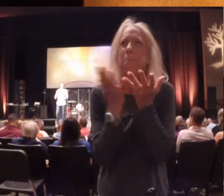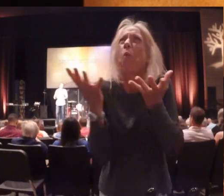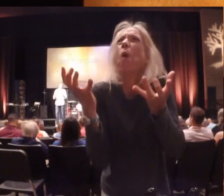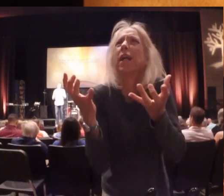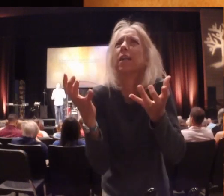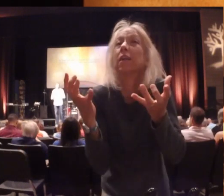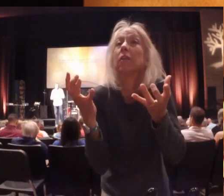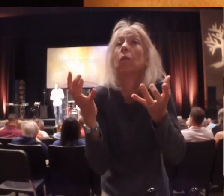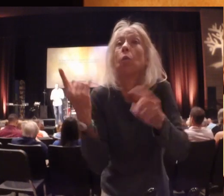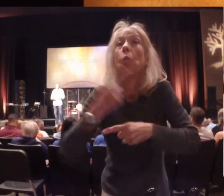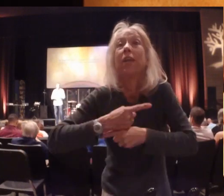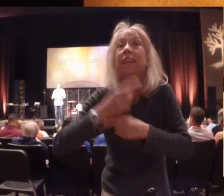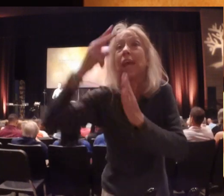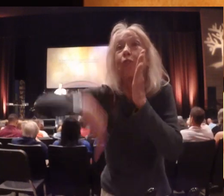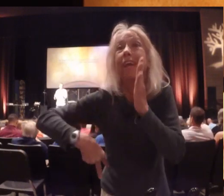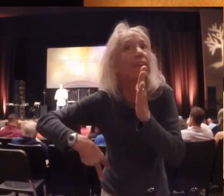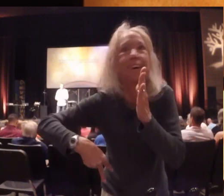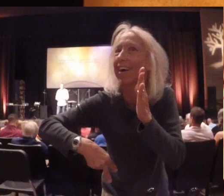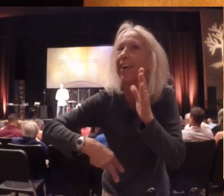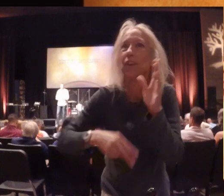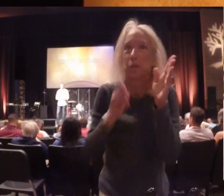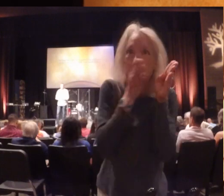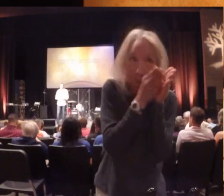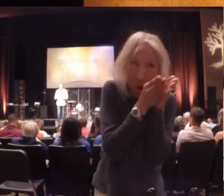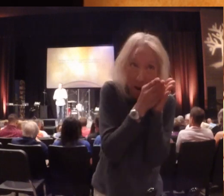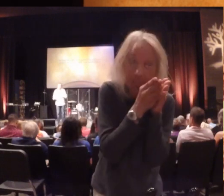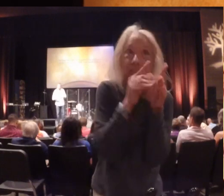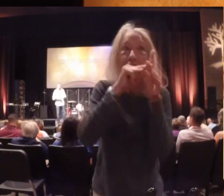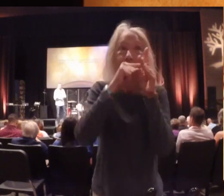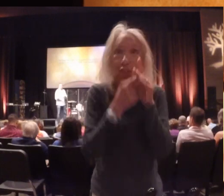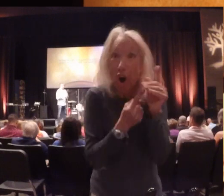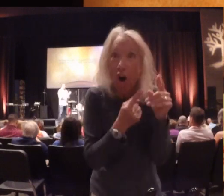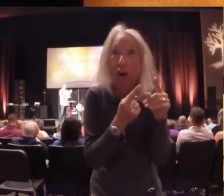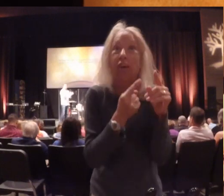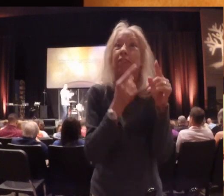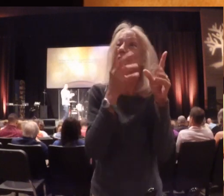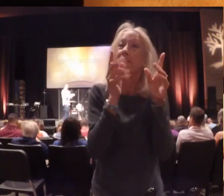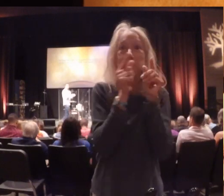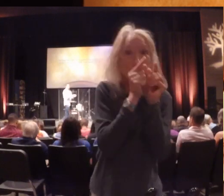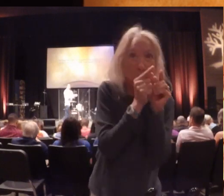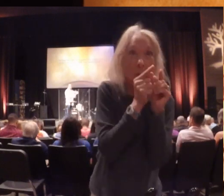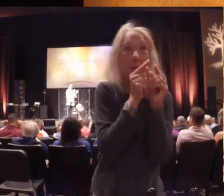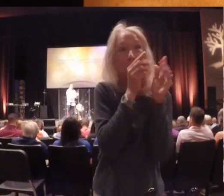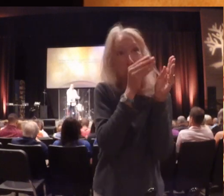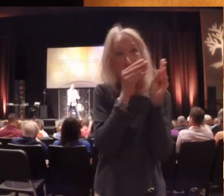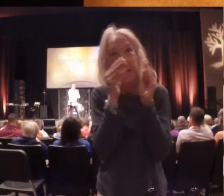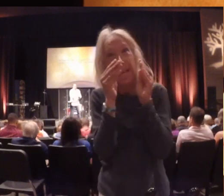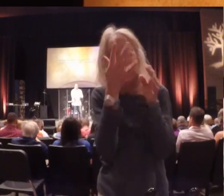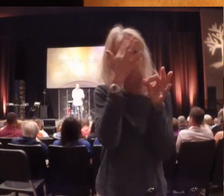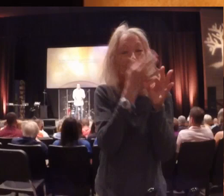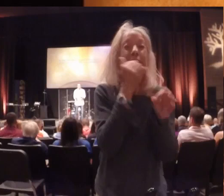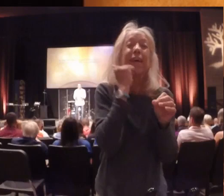read the whole Bible. Well, you're not going to read it in a day. It's going to take small steps. It's going to take getting on YouVersion,